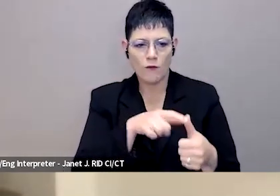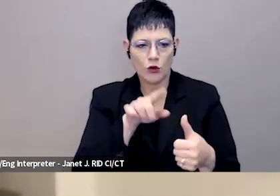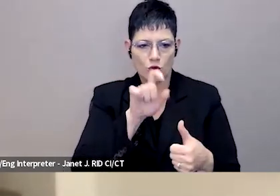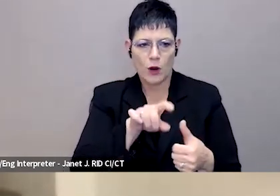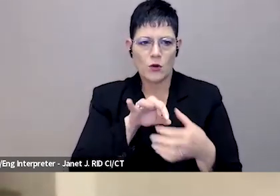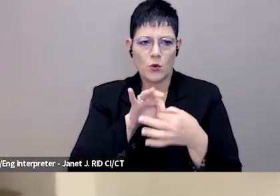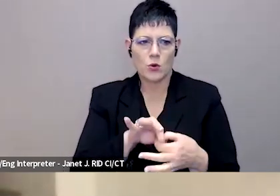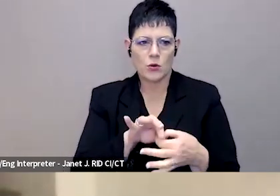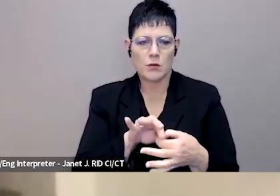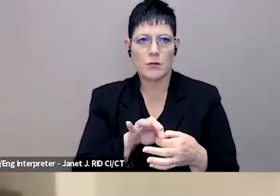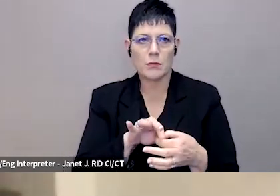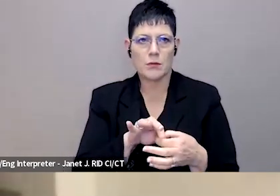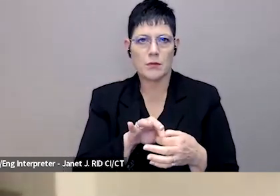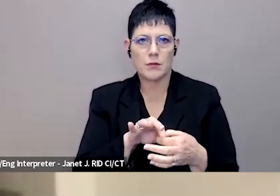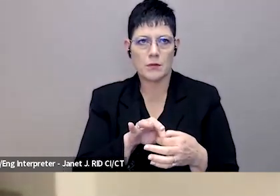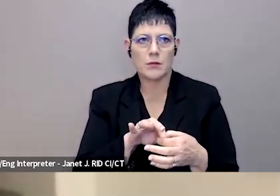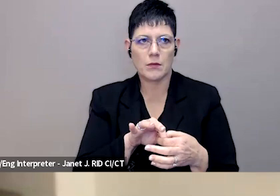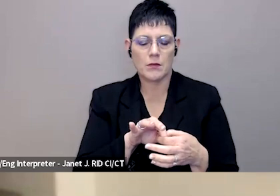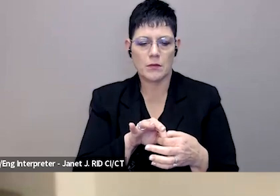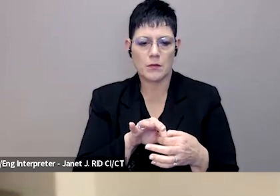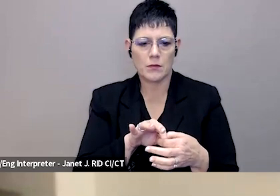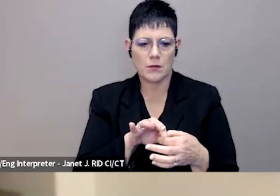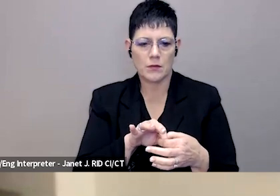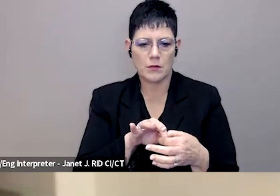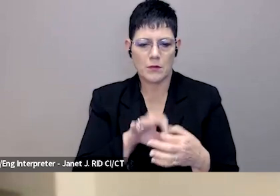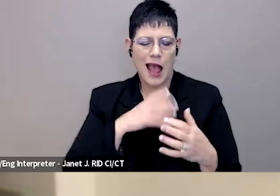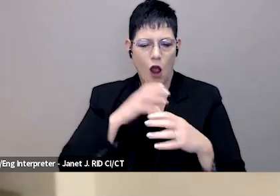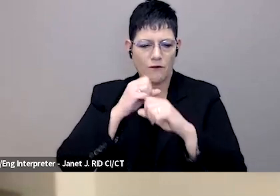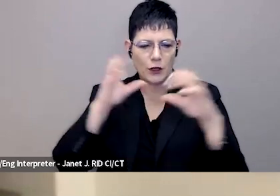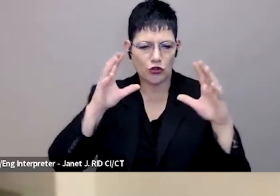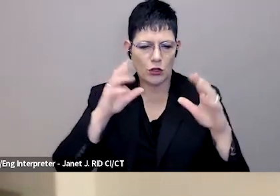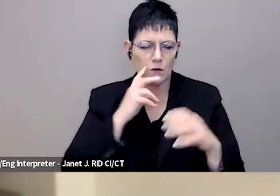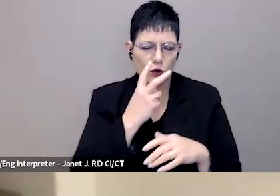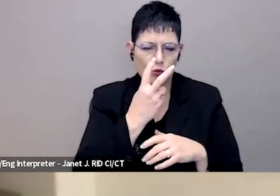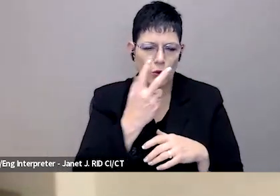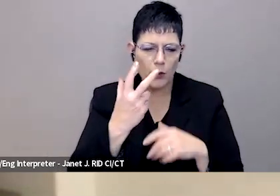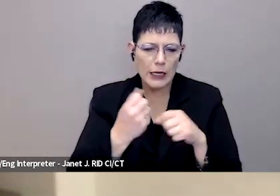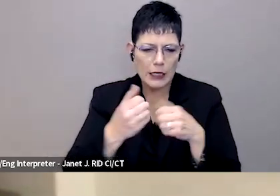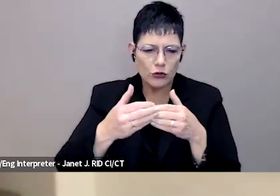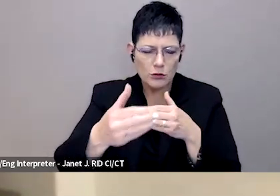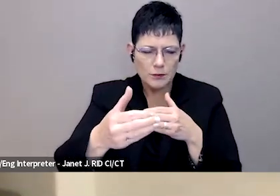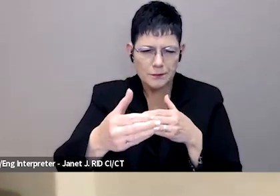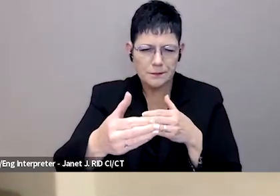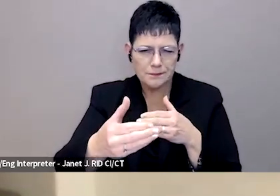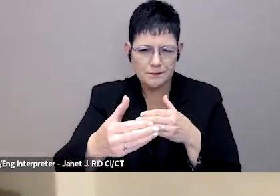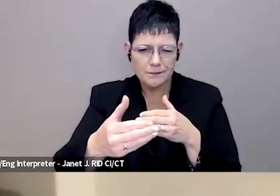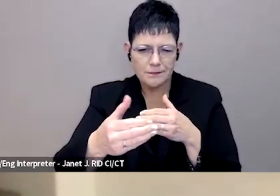on thinking about the point, are really thinking about the vision in the next 2 to 3 years, I think it